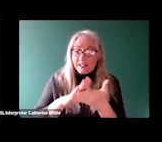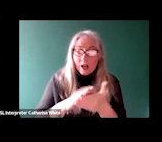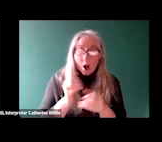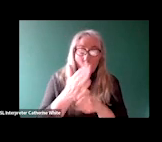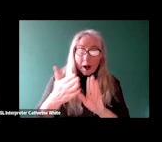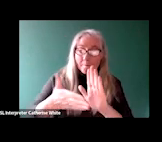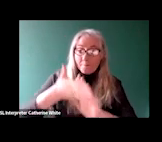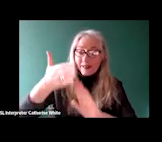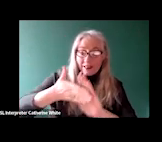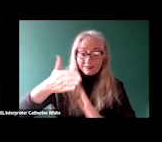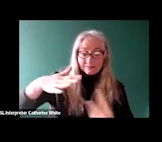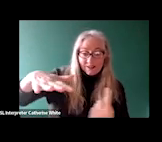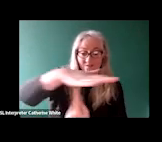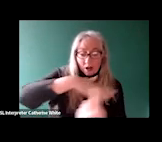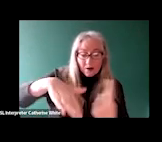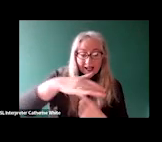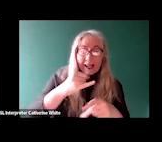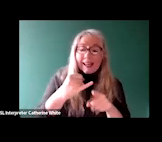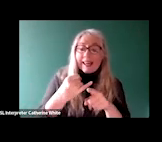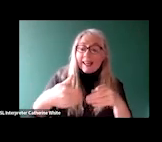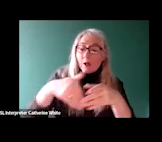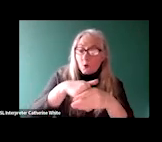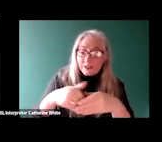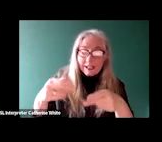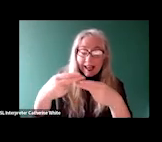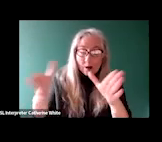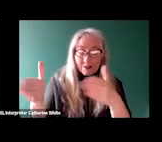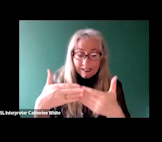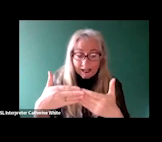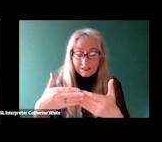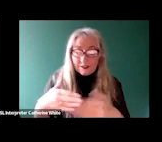environments, including outdoor, pedestrian, and urban areas. So,